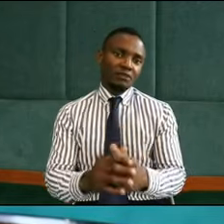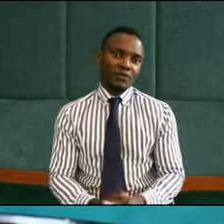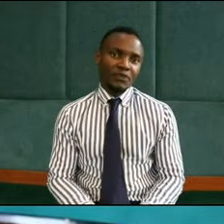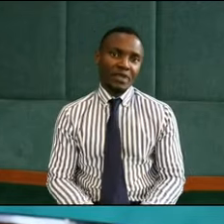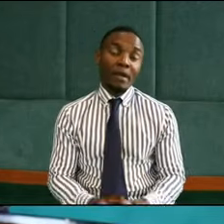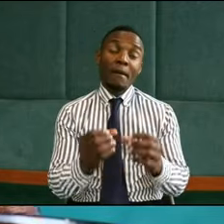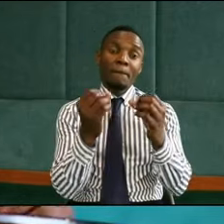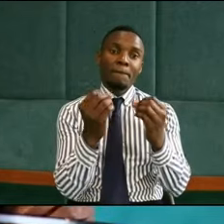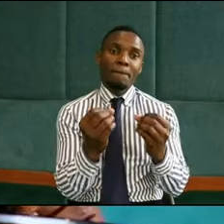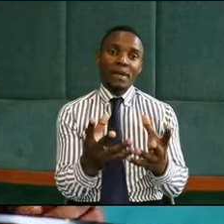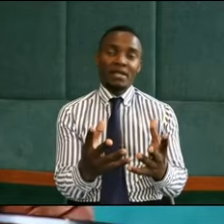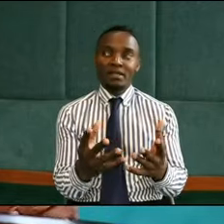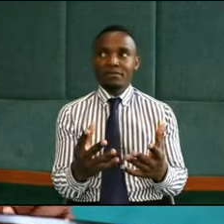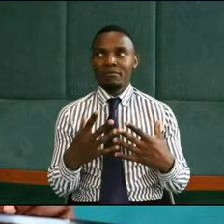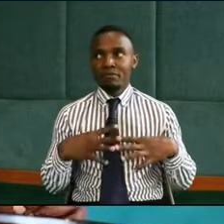Mary,